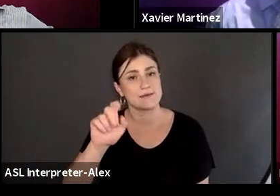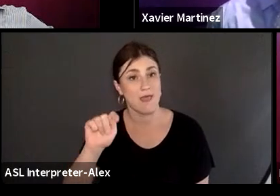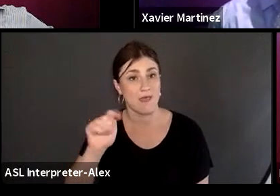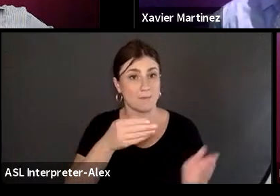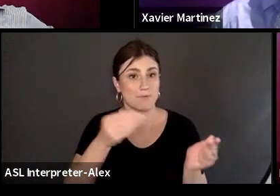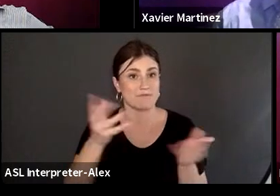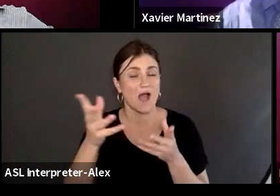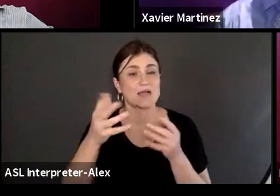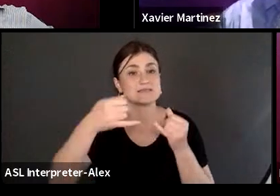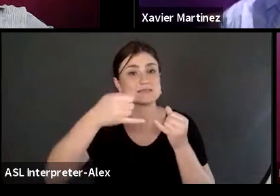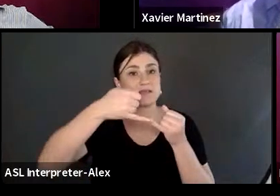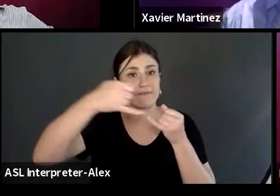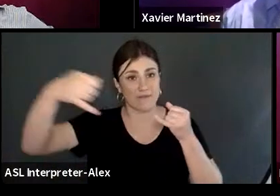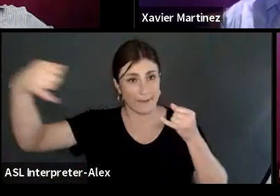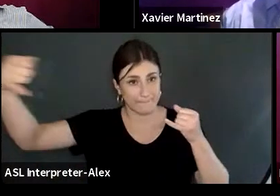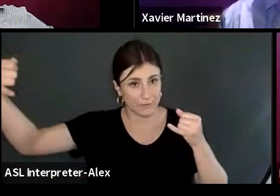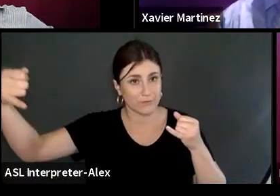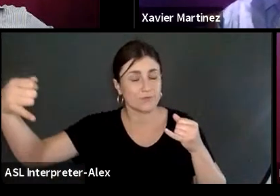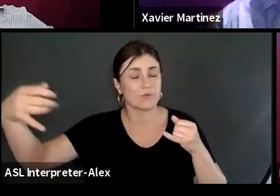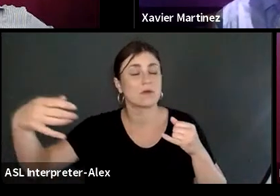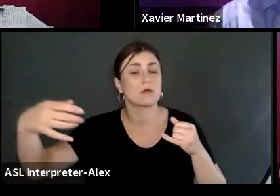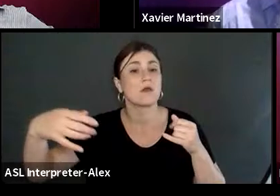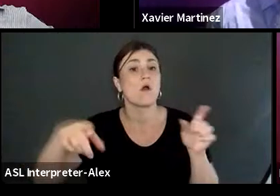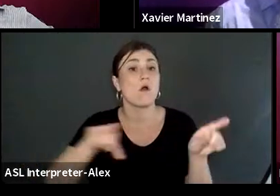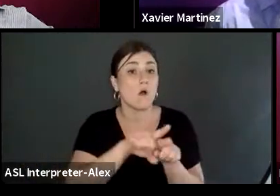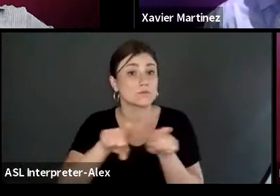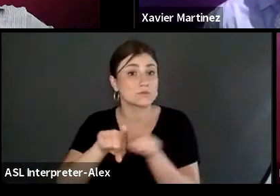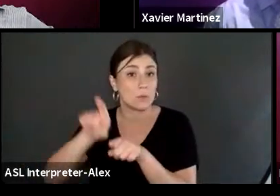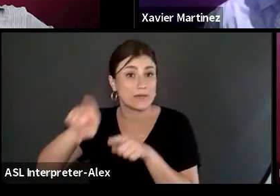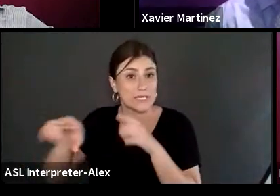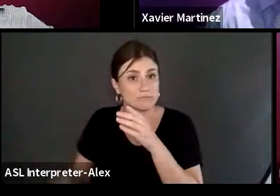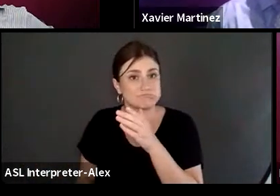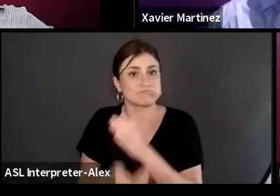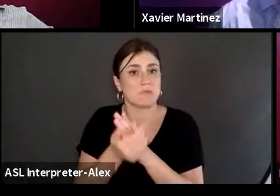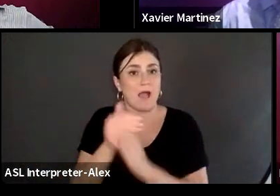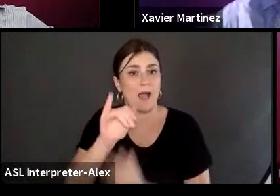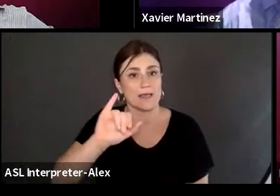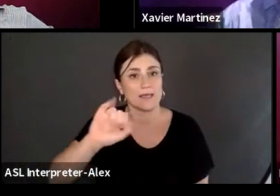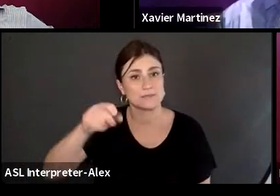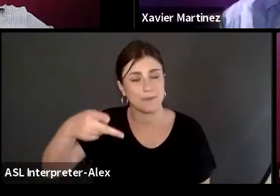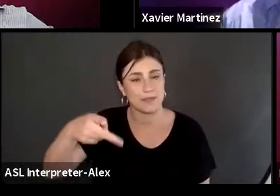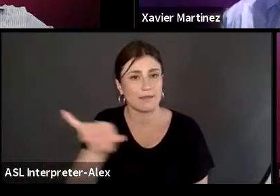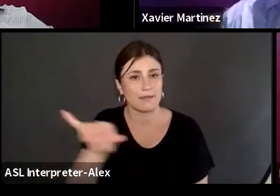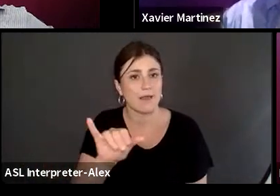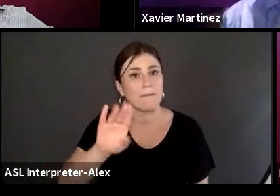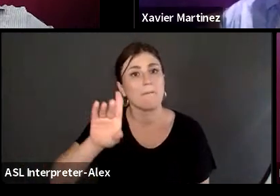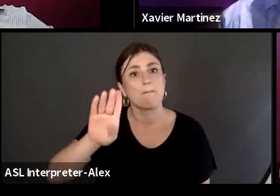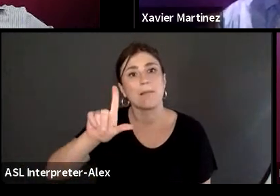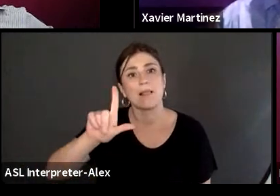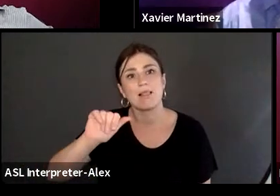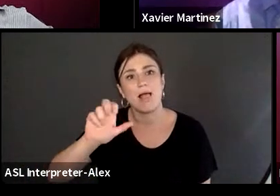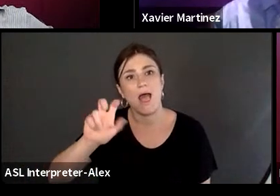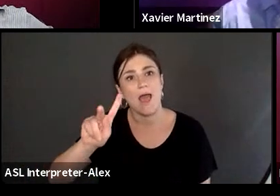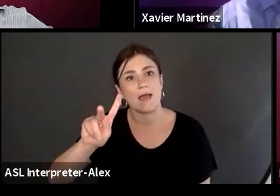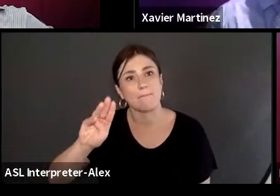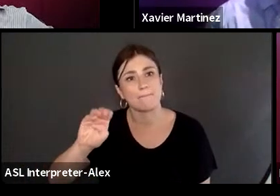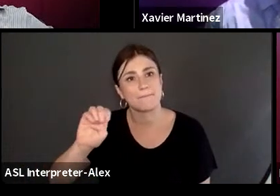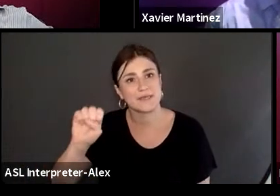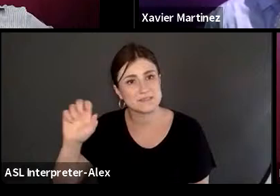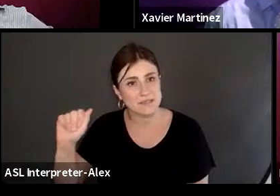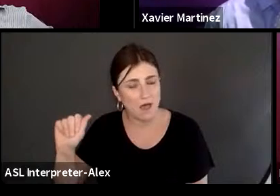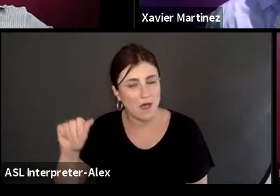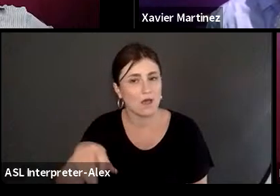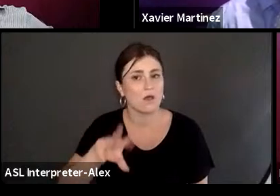still have to get another ISP just like Black Mesa, Windstream, or anyone to actually provide the